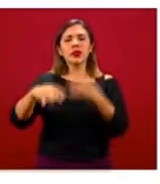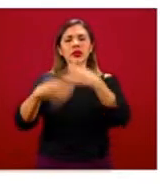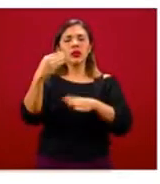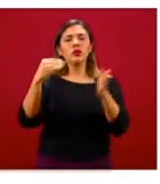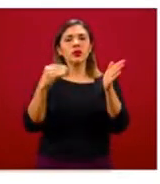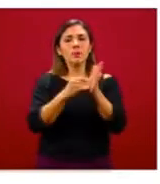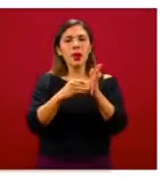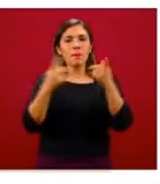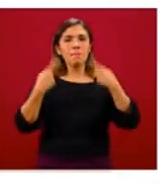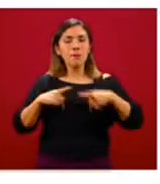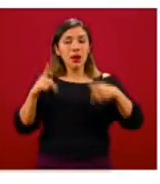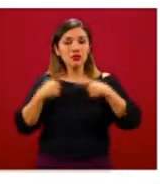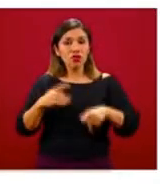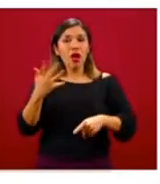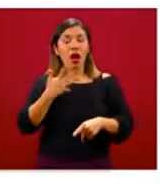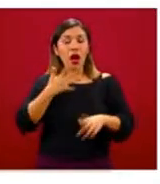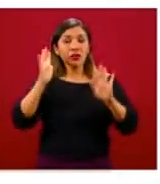international